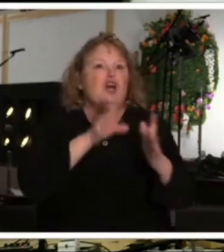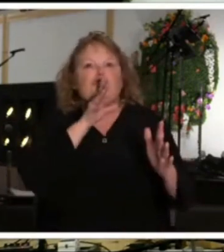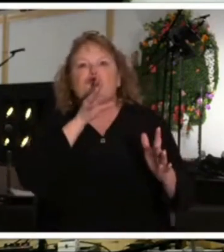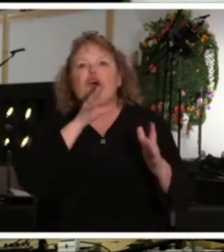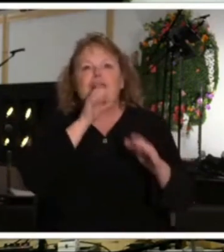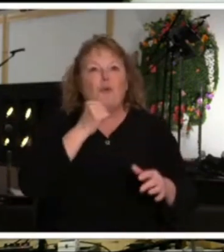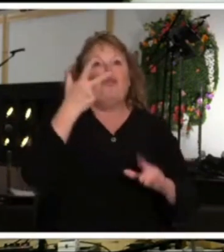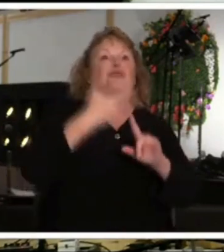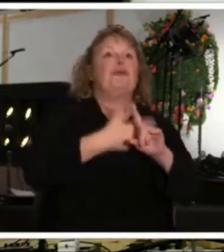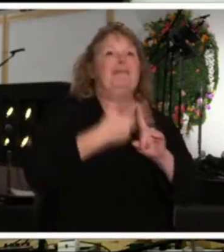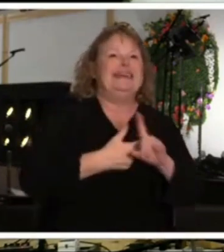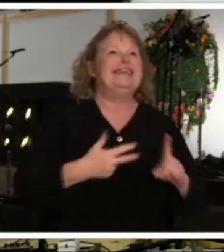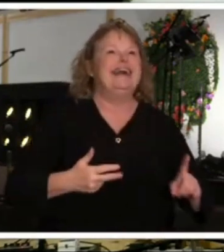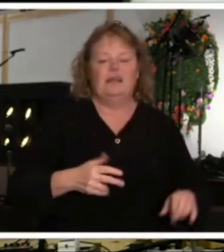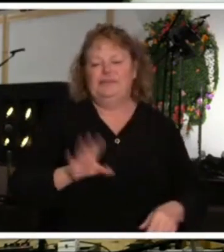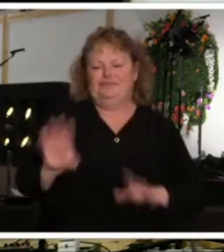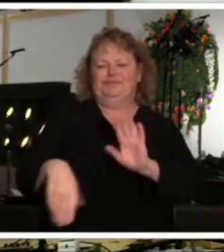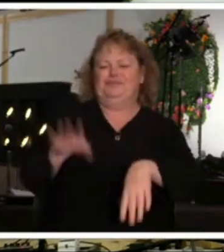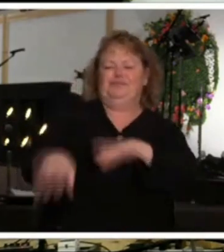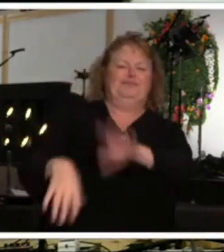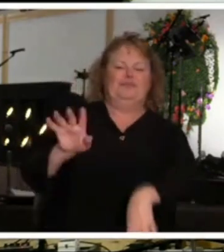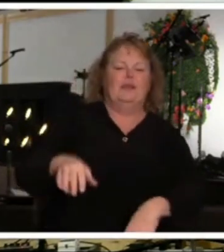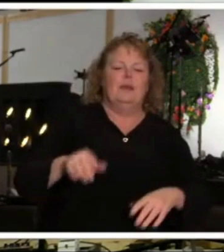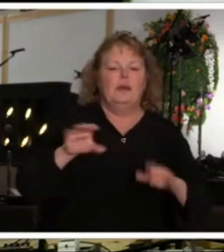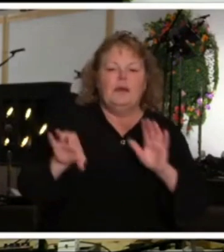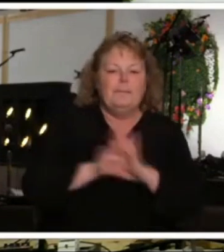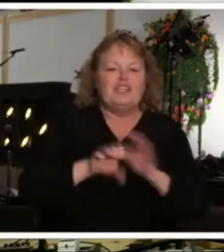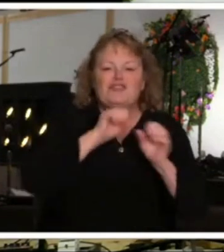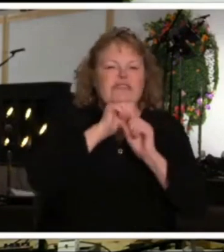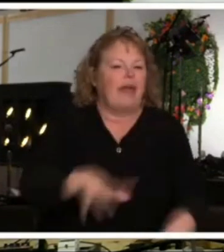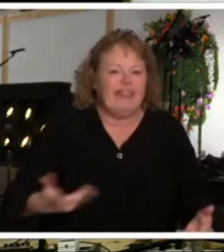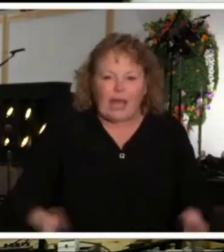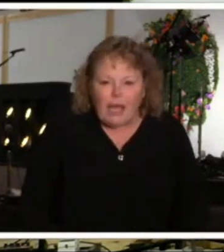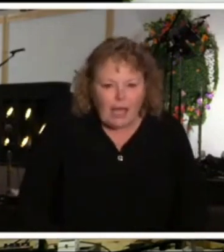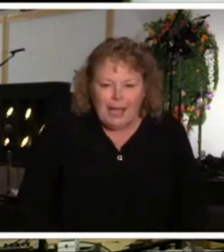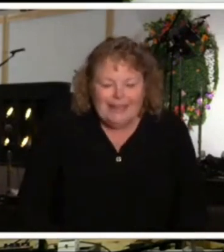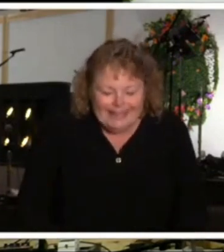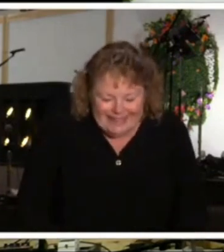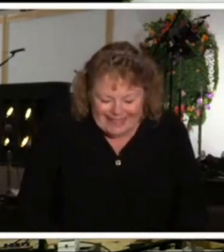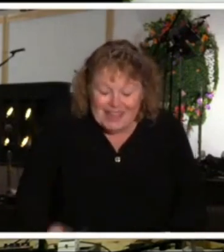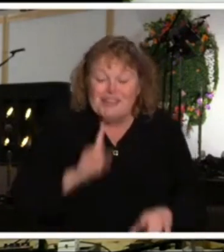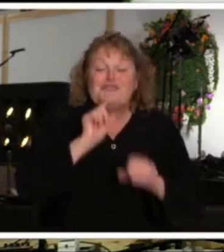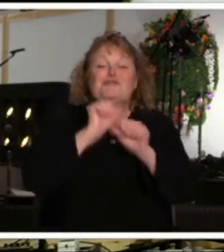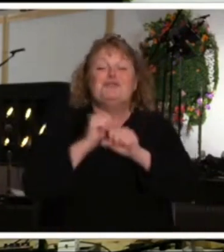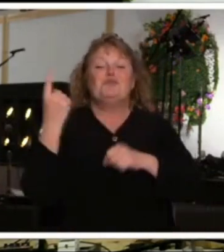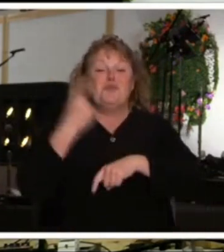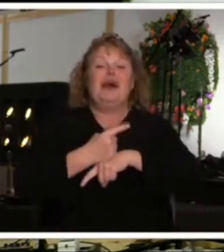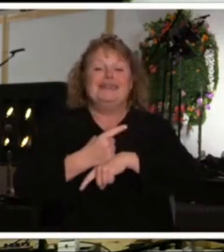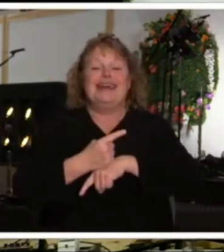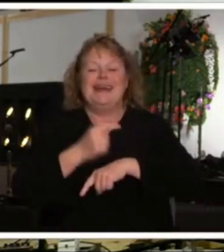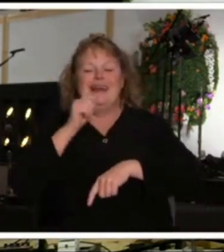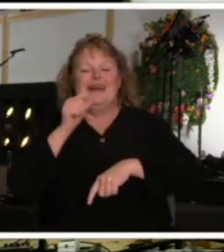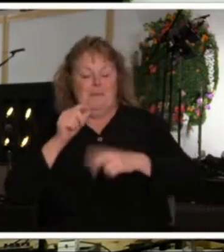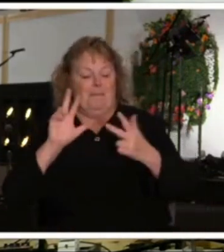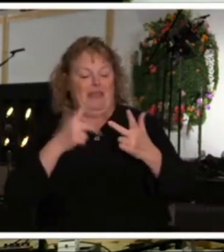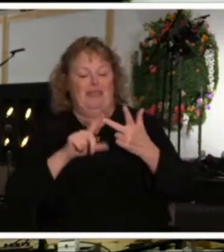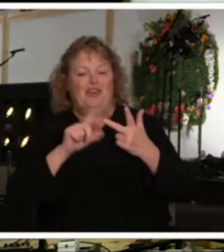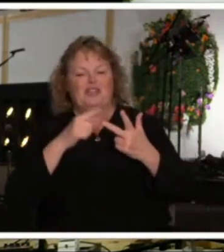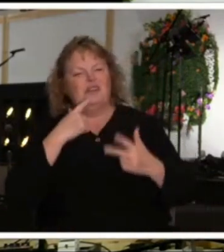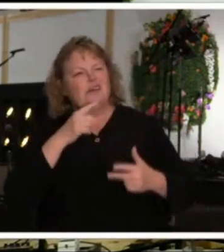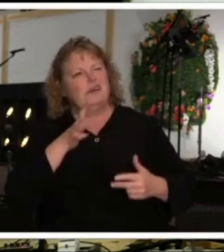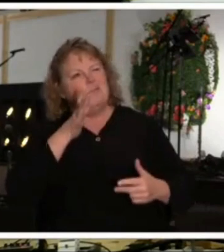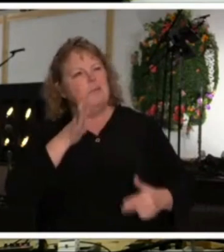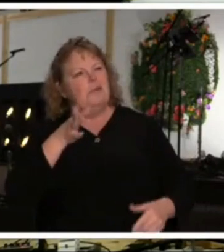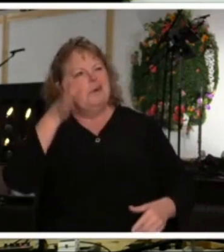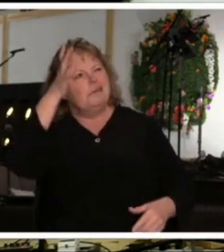at 3 months. Oh, we don't see none of that. We didn't take pictures of anything. As a matter of fact, one day she was in the house and she's like, Mom, Dad, you